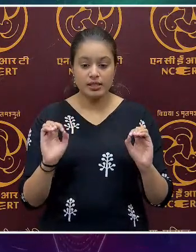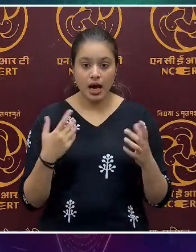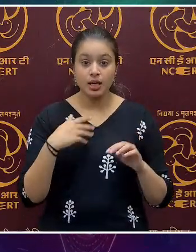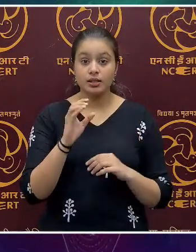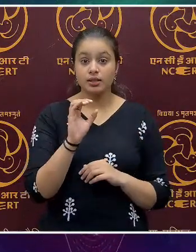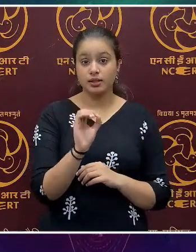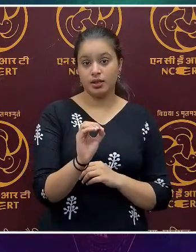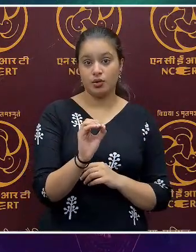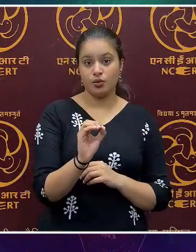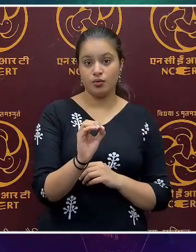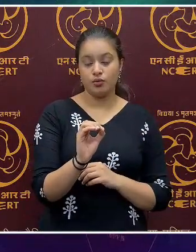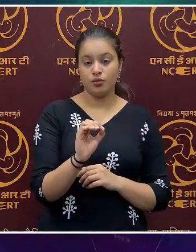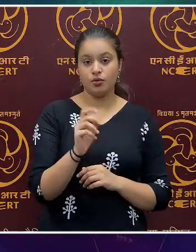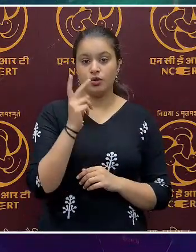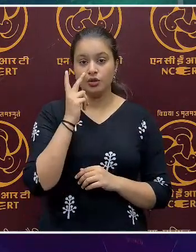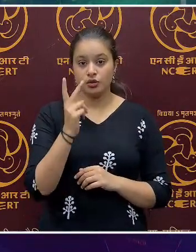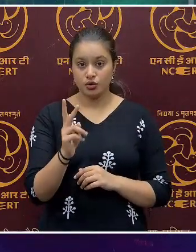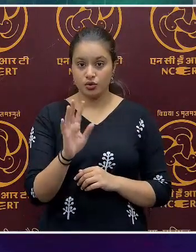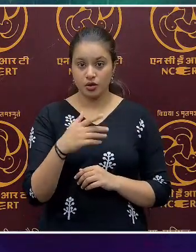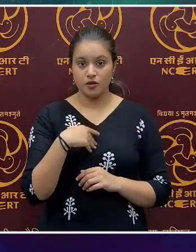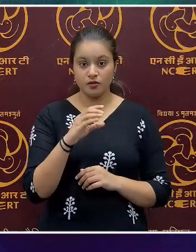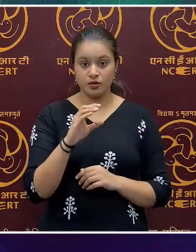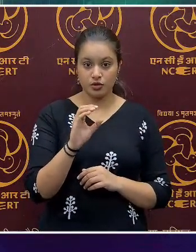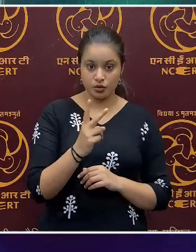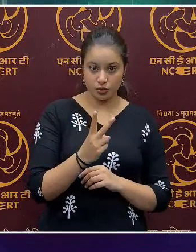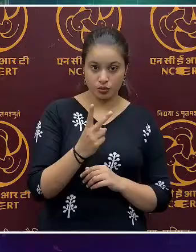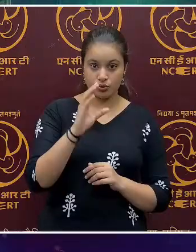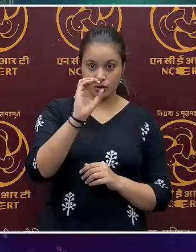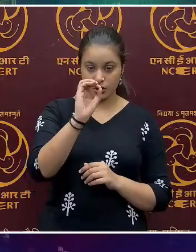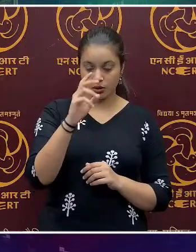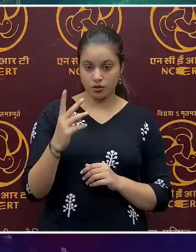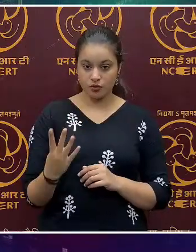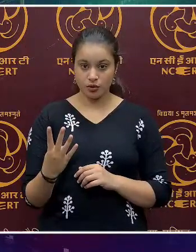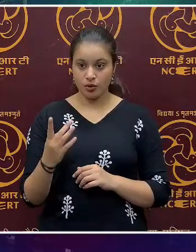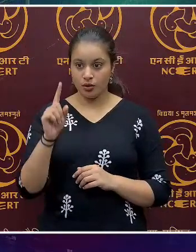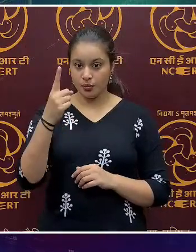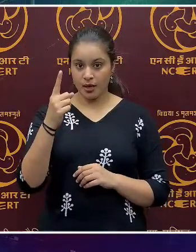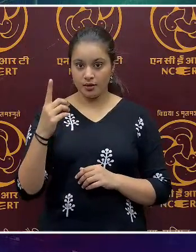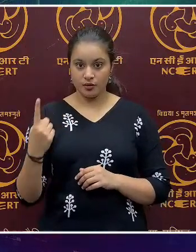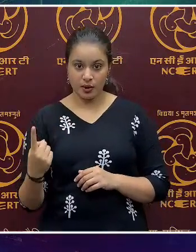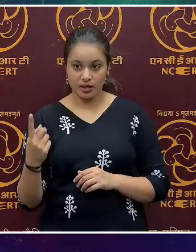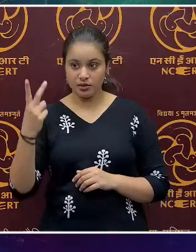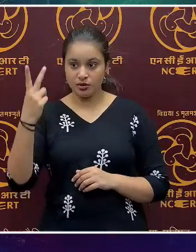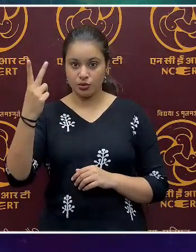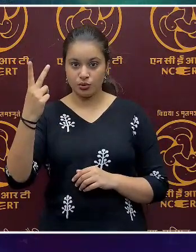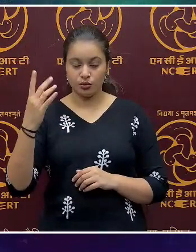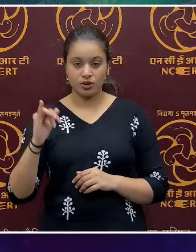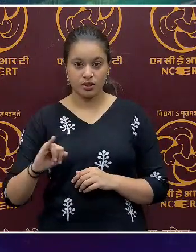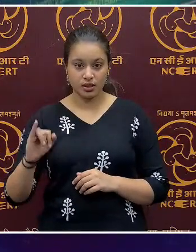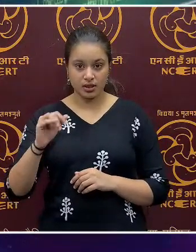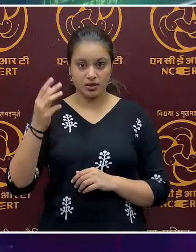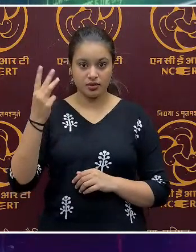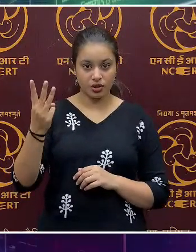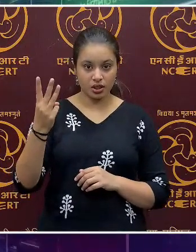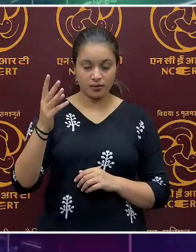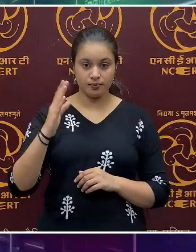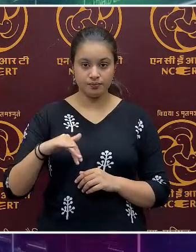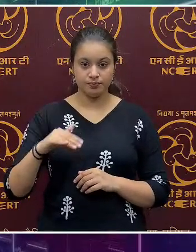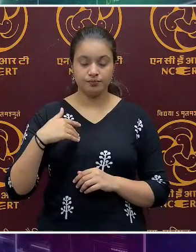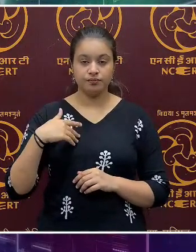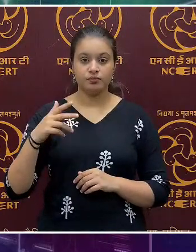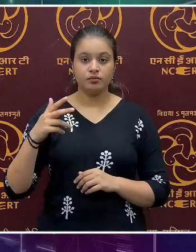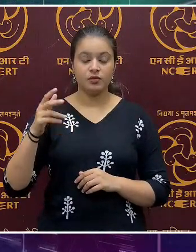0. So you can see 2 is assigned as 0, 4 is assigned as 1, and 1 is assigned as 2, and 6 is assigned as 3, and 8 is assigned as